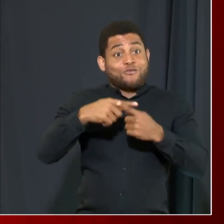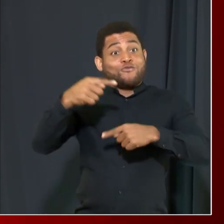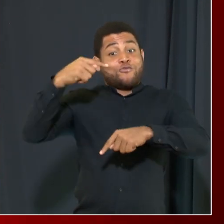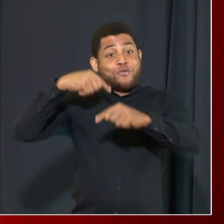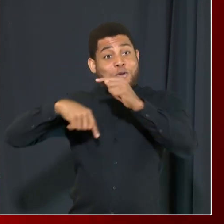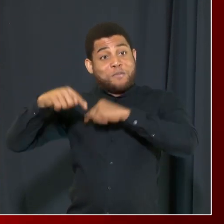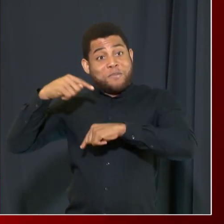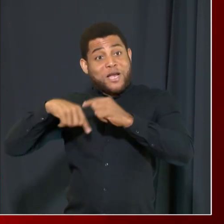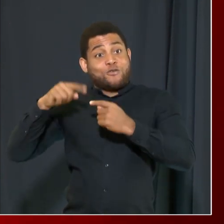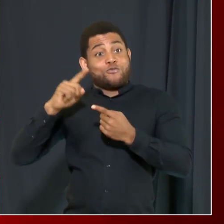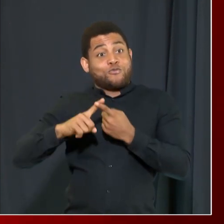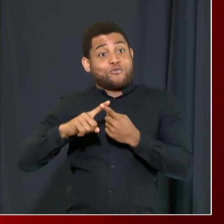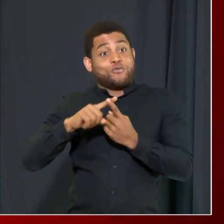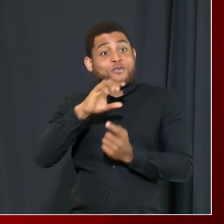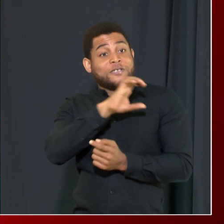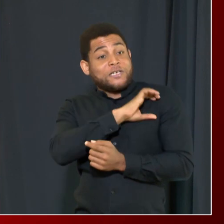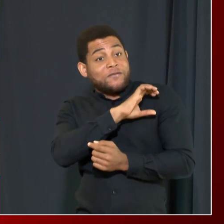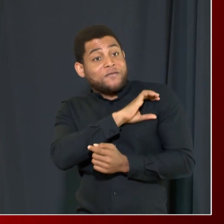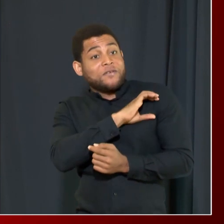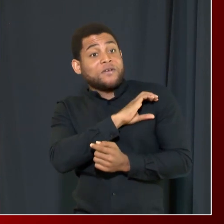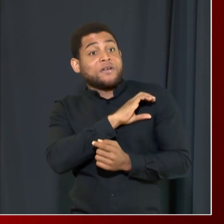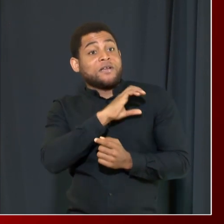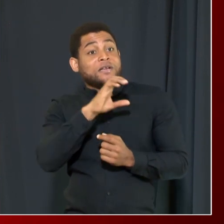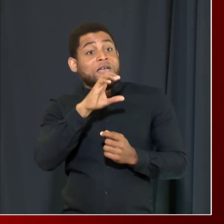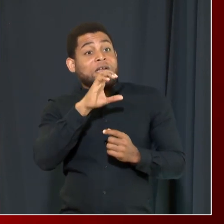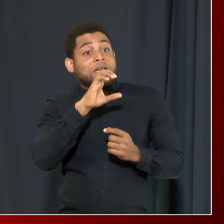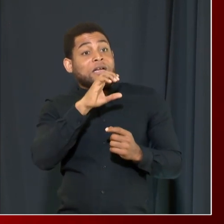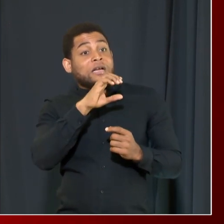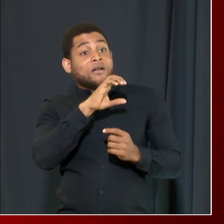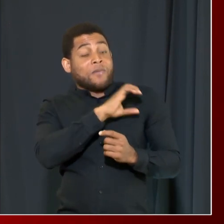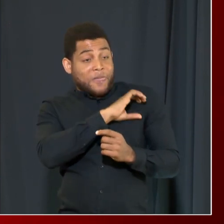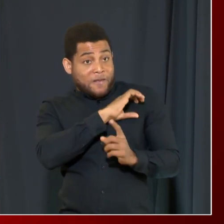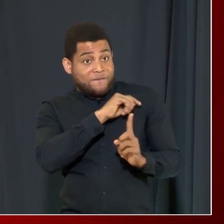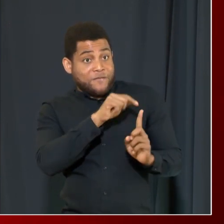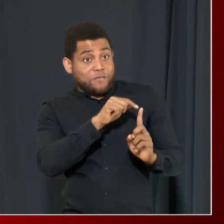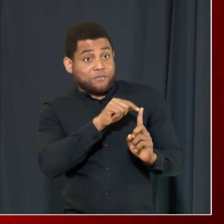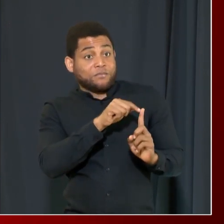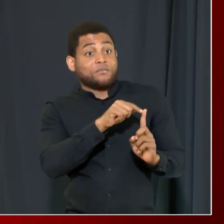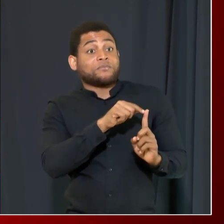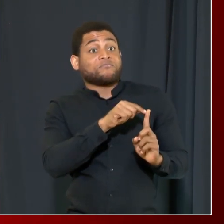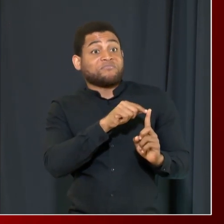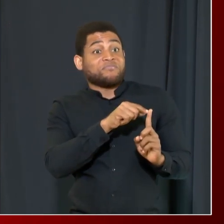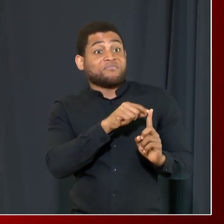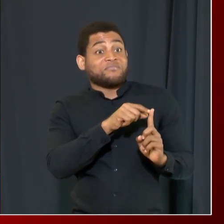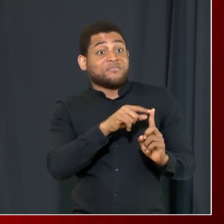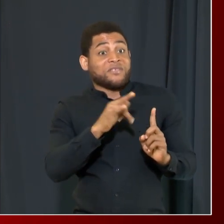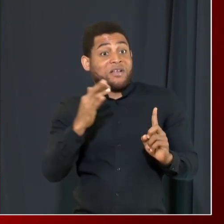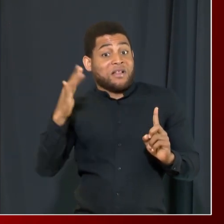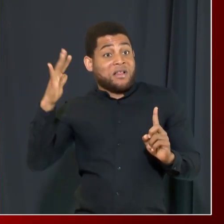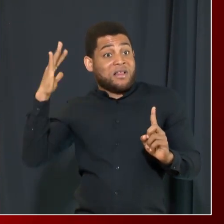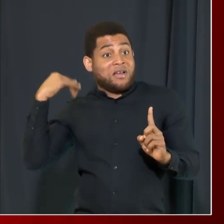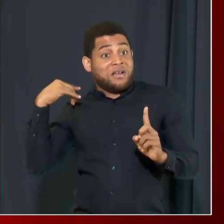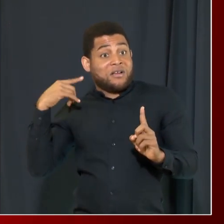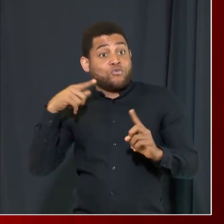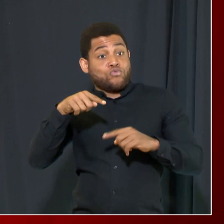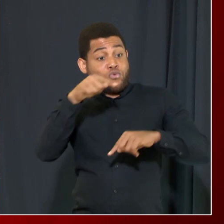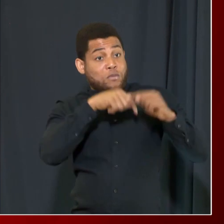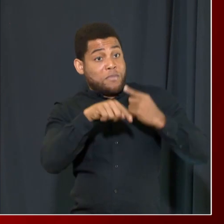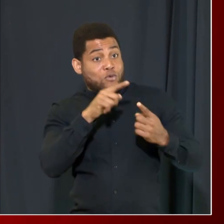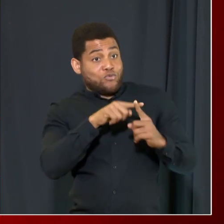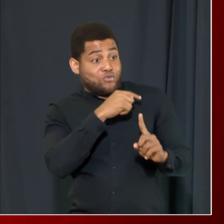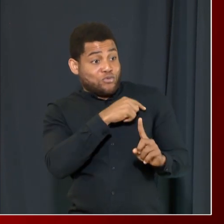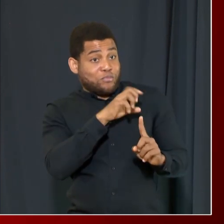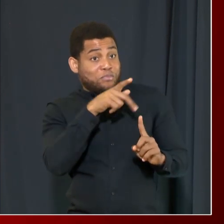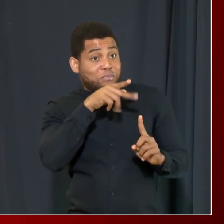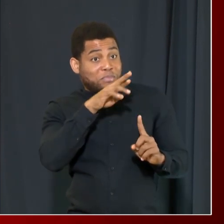the Chief Kathy Lanier where we've been talking about prosecutions. You can go back to a press conference that I had with the